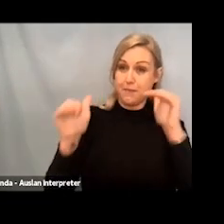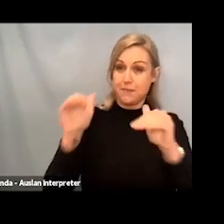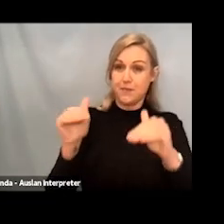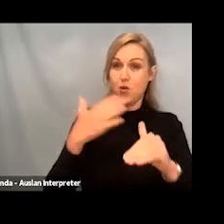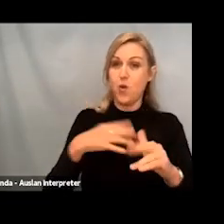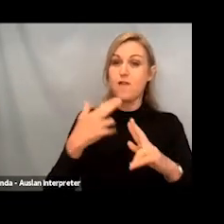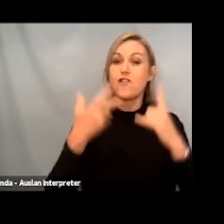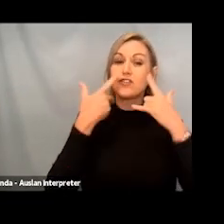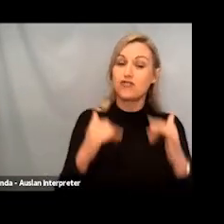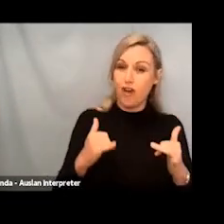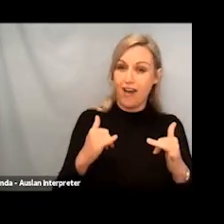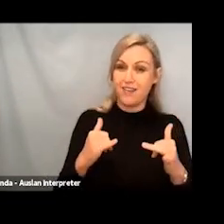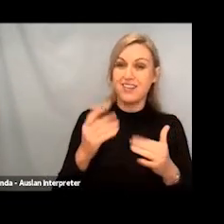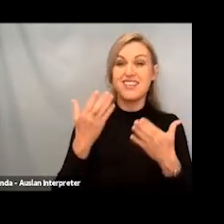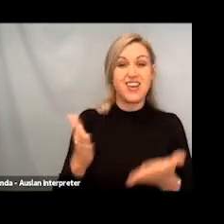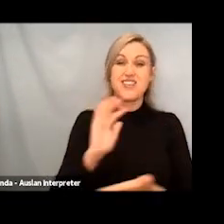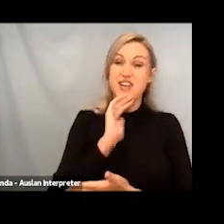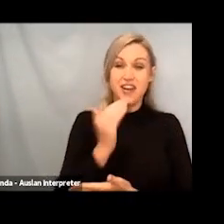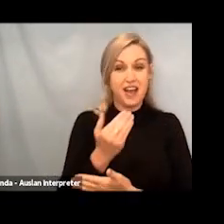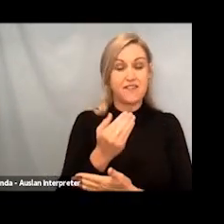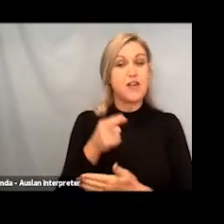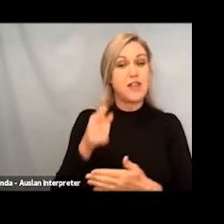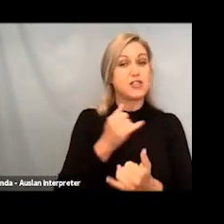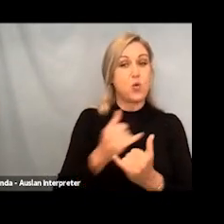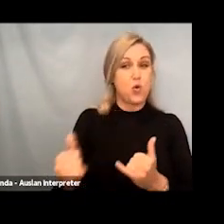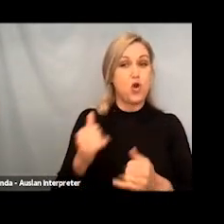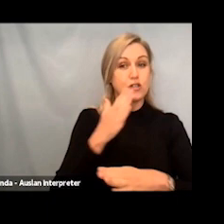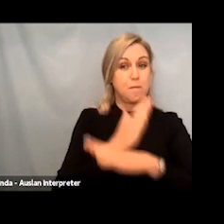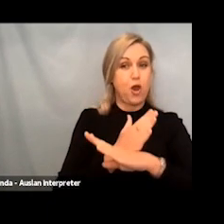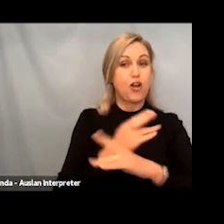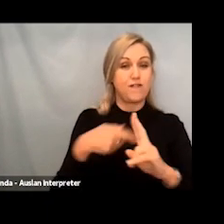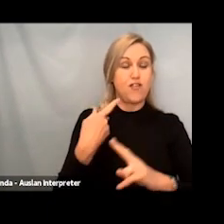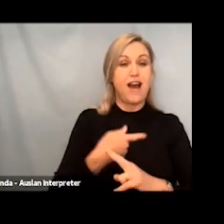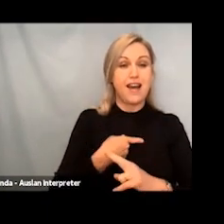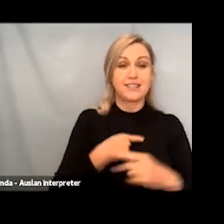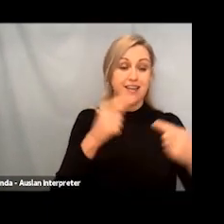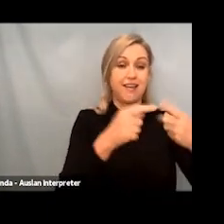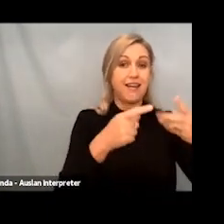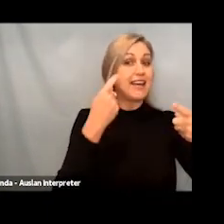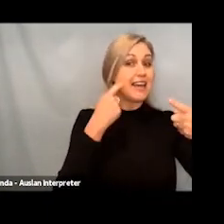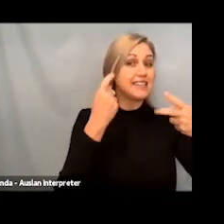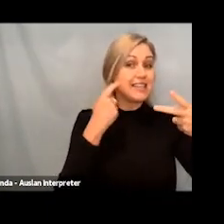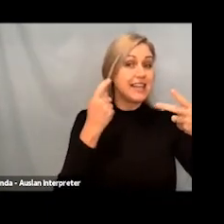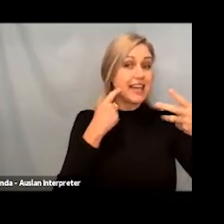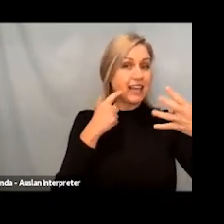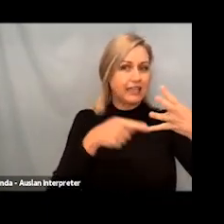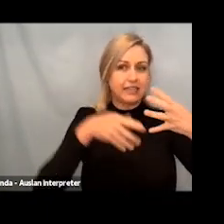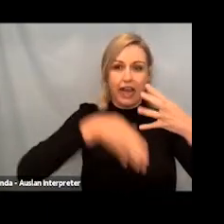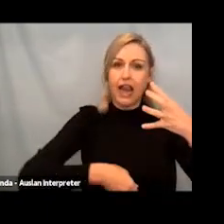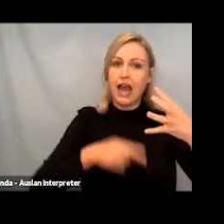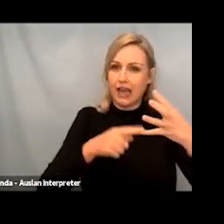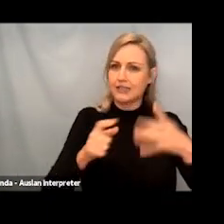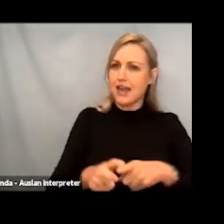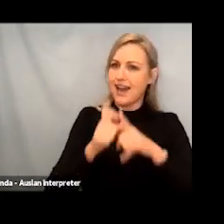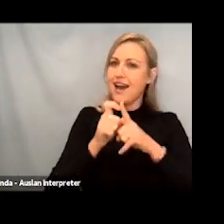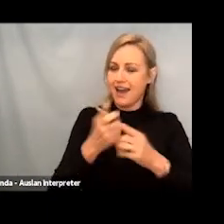think that's why that's been the major bottleneck for our study, actually. But we're actually hoping to recruit starting sort of mid